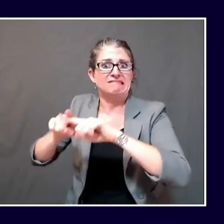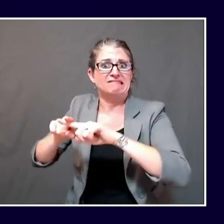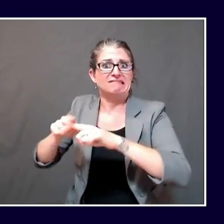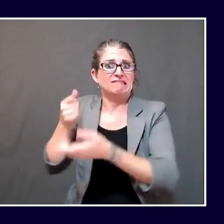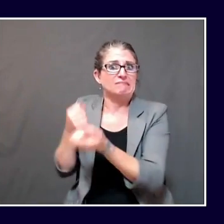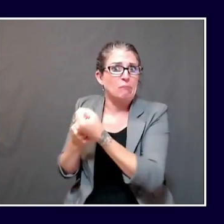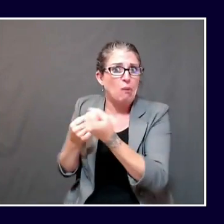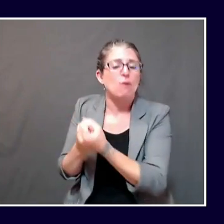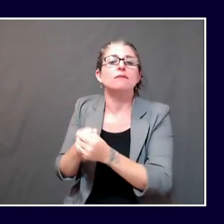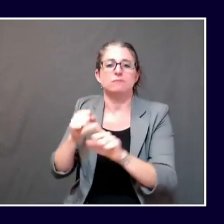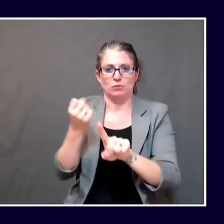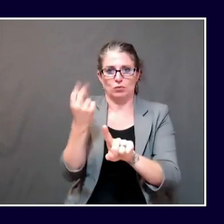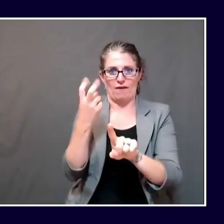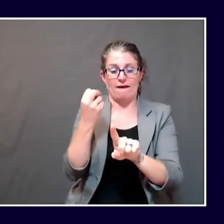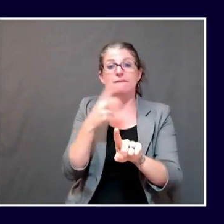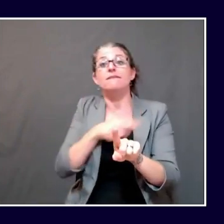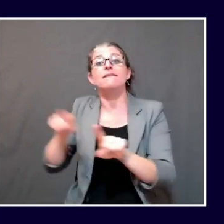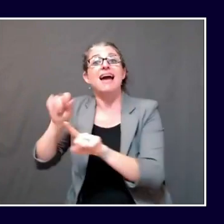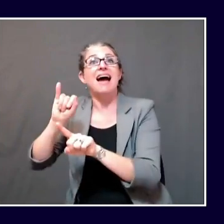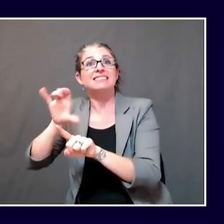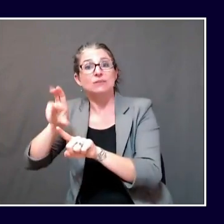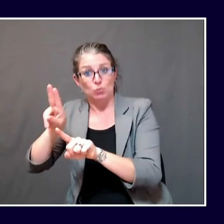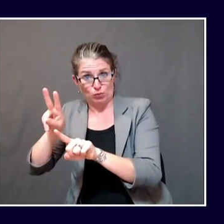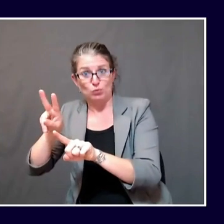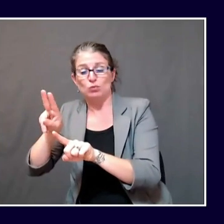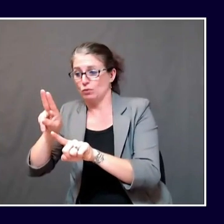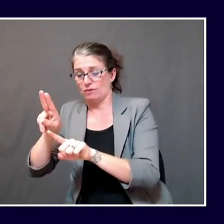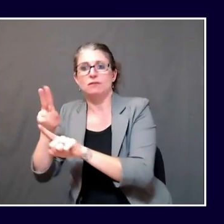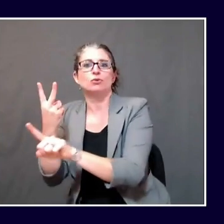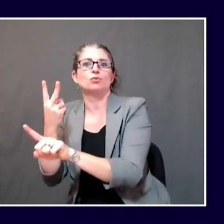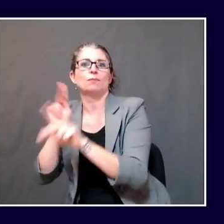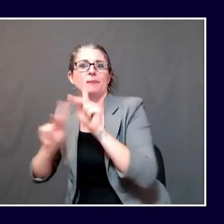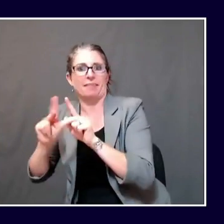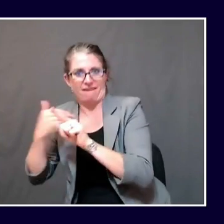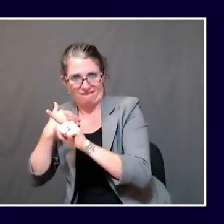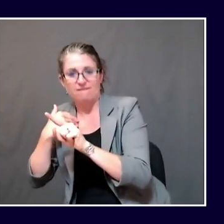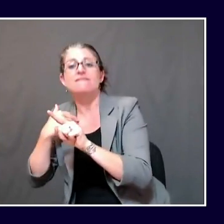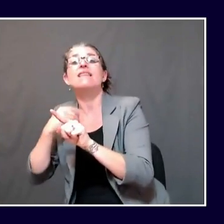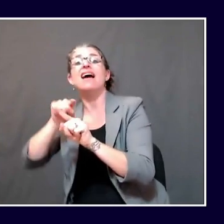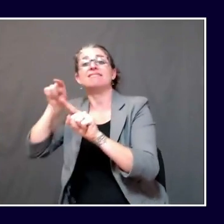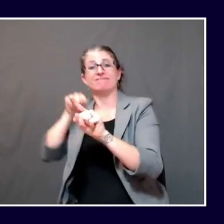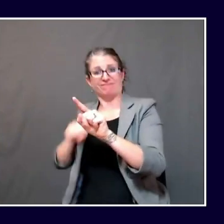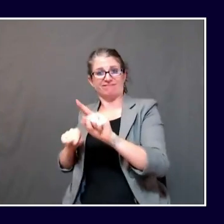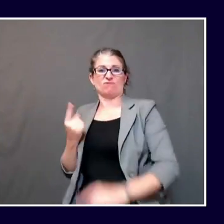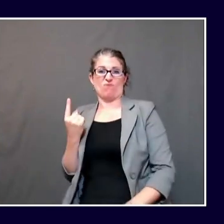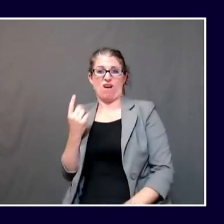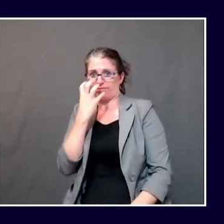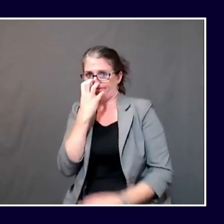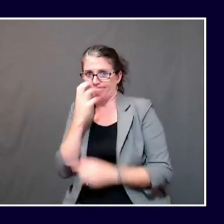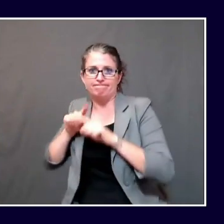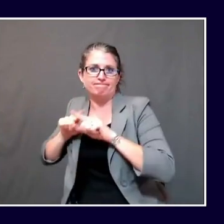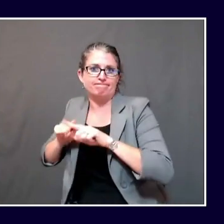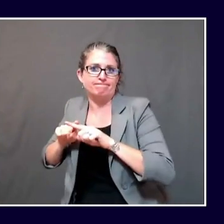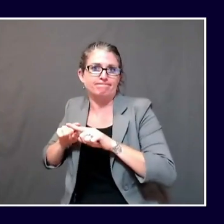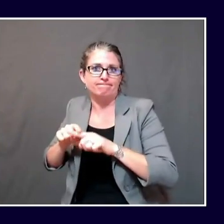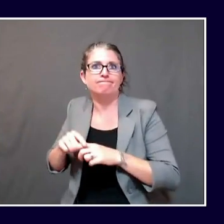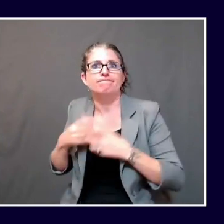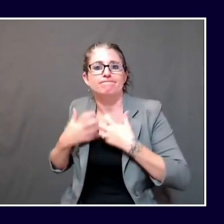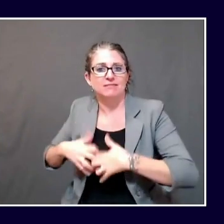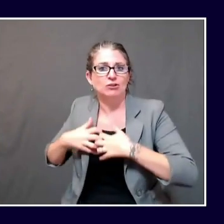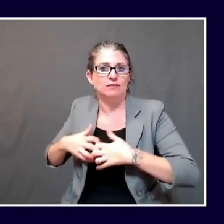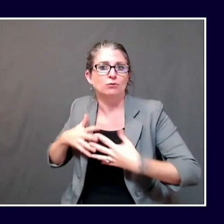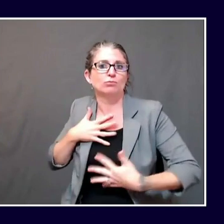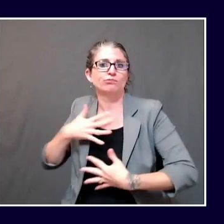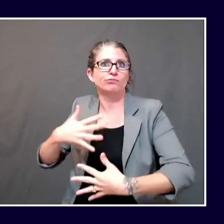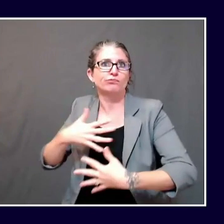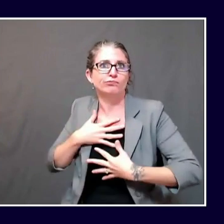ventilator. For context, that makes Maine's rate of hospitalization right now approximately 1 person for